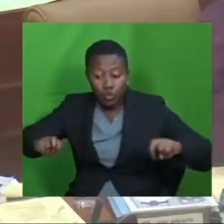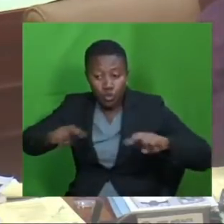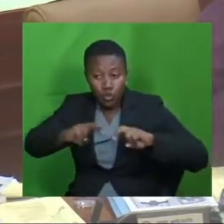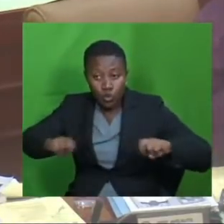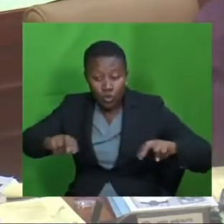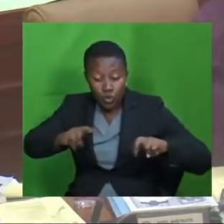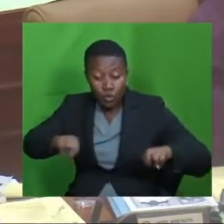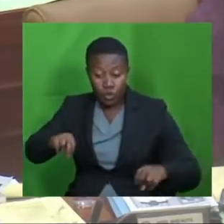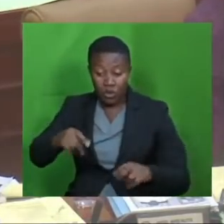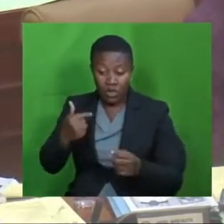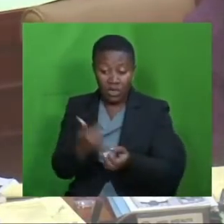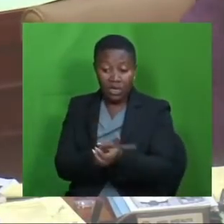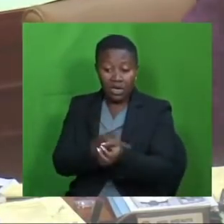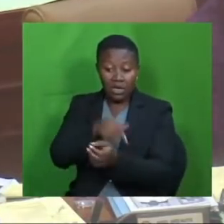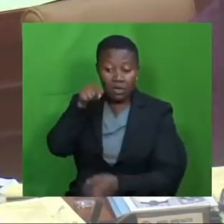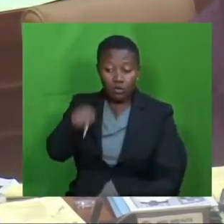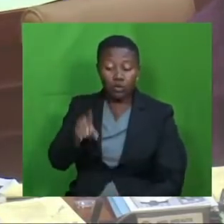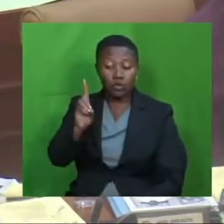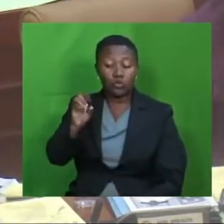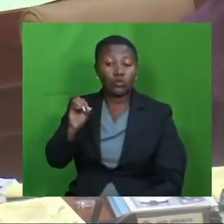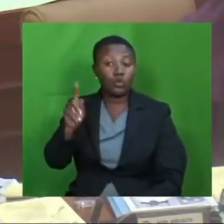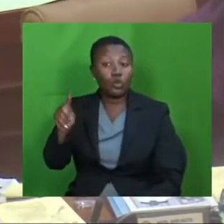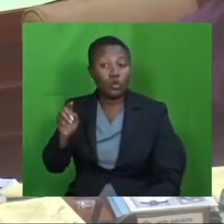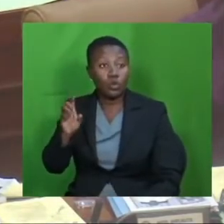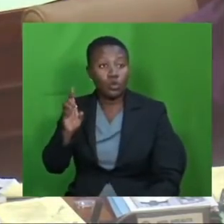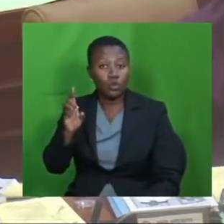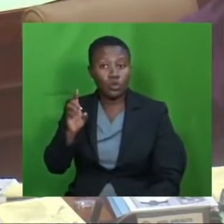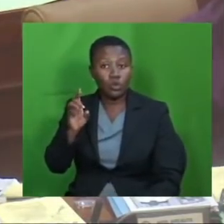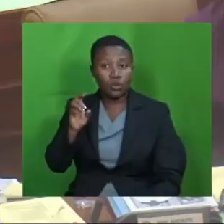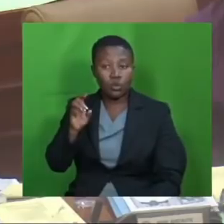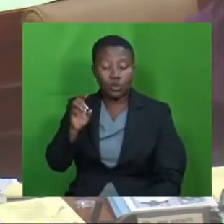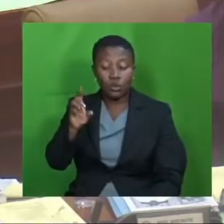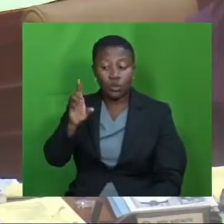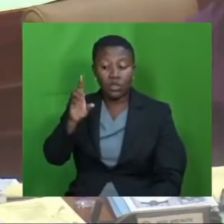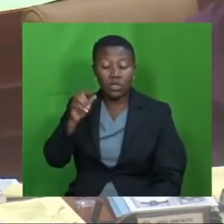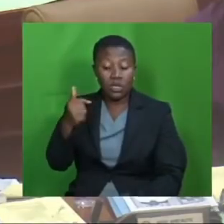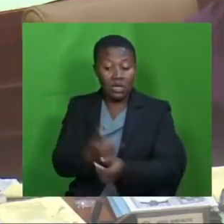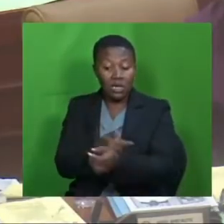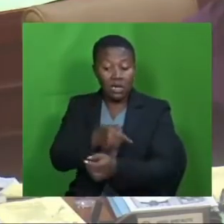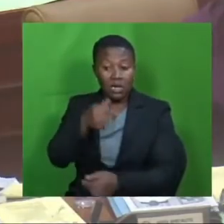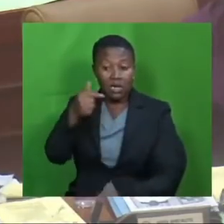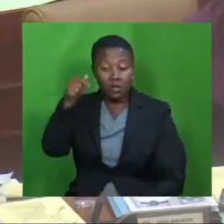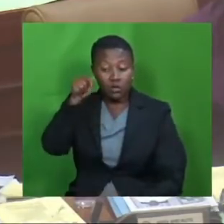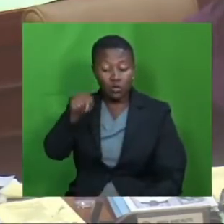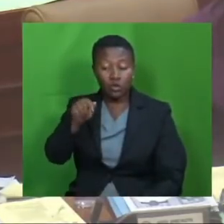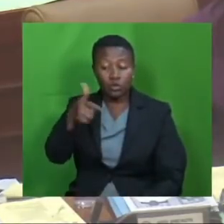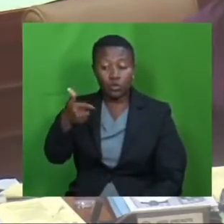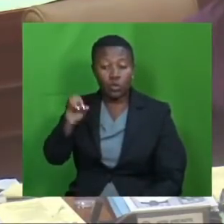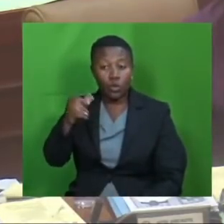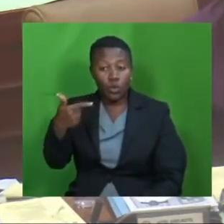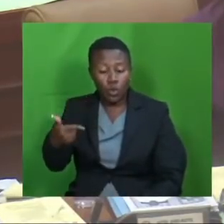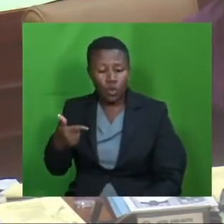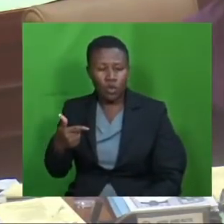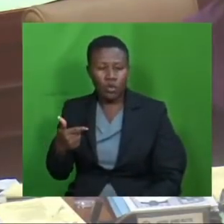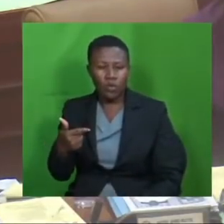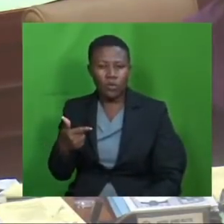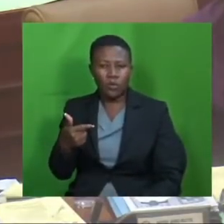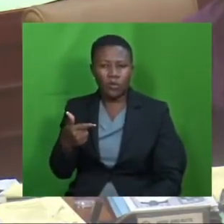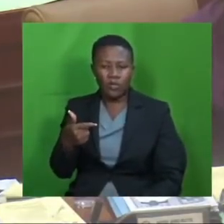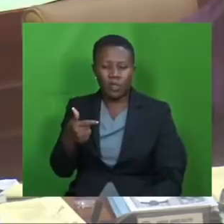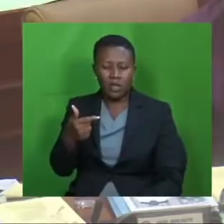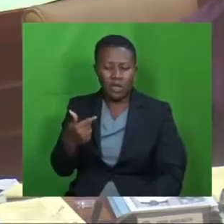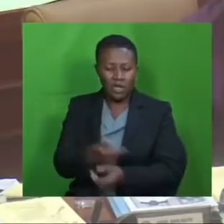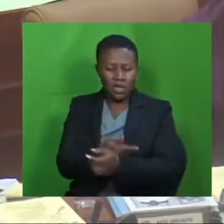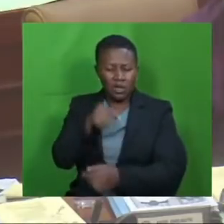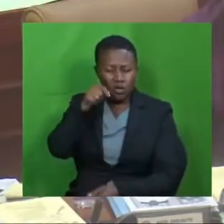Ghana.gov, because in this report you are talking about Ghana.gov playing a role. How come in this country Ghana.gov will